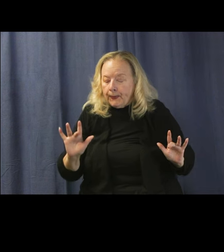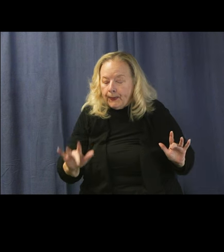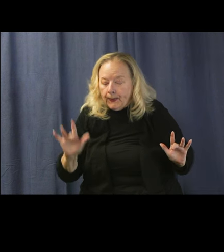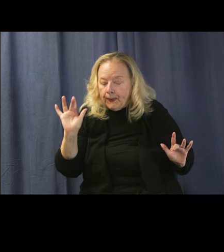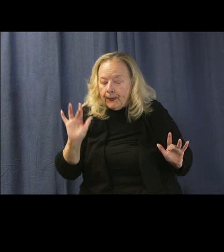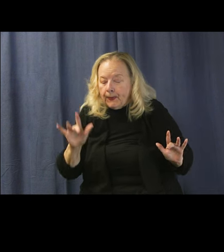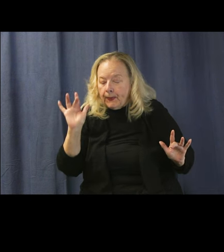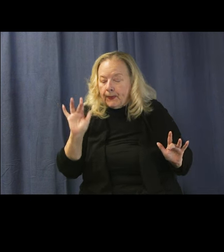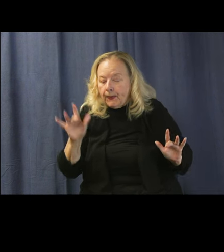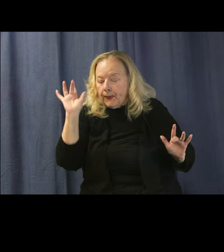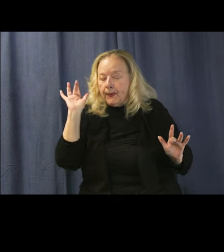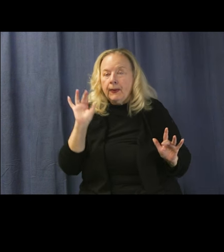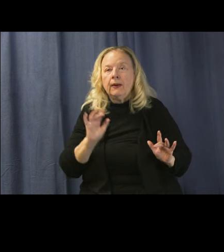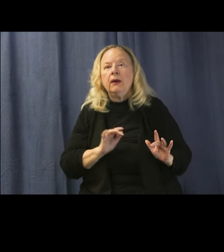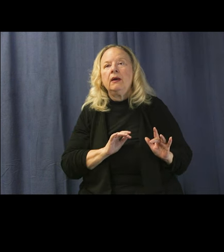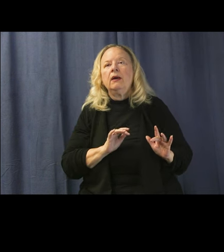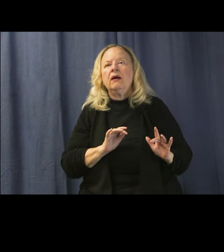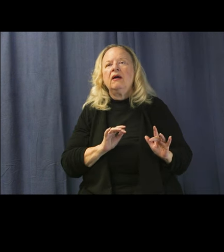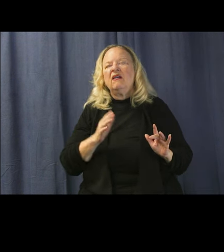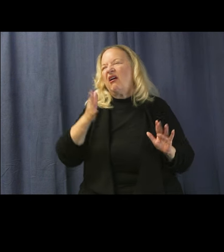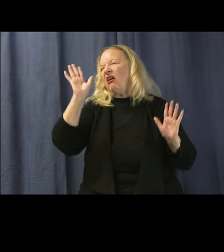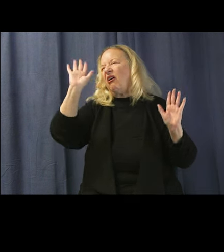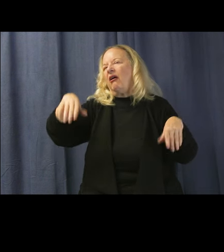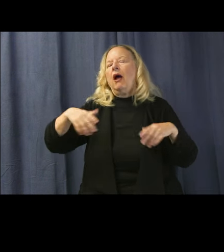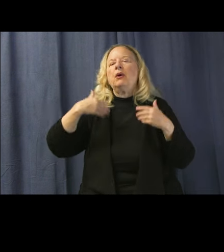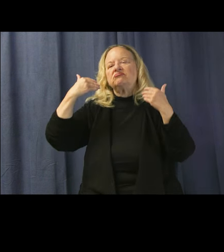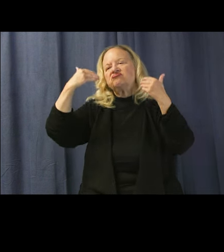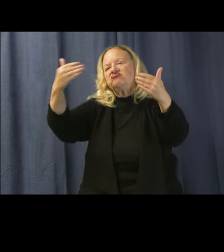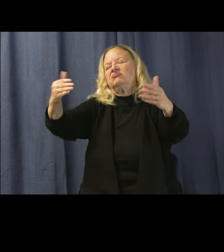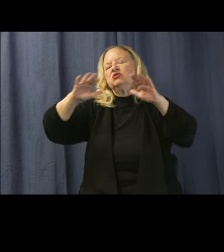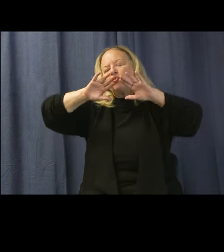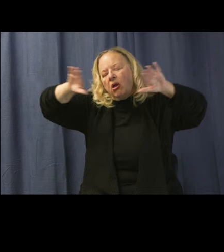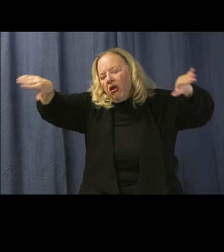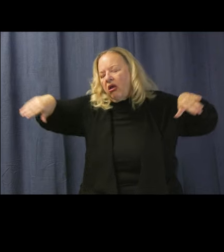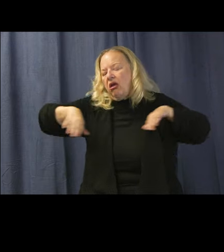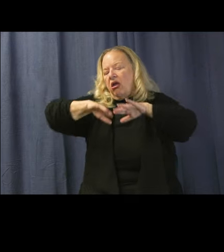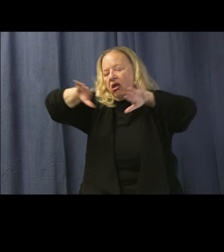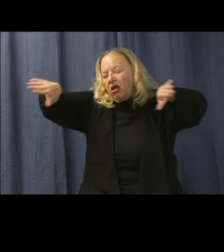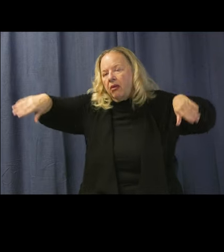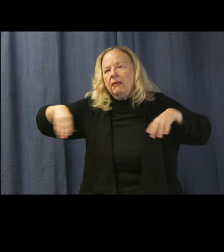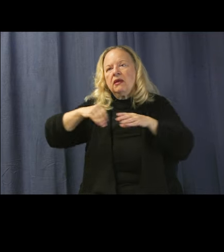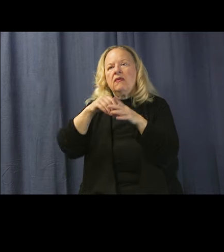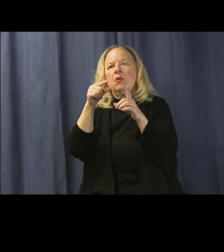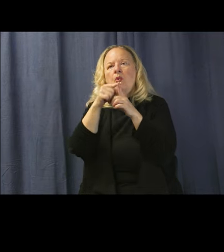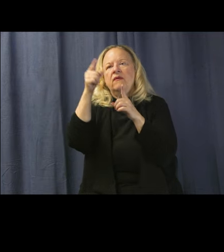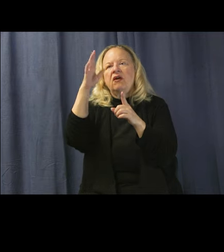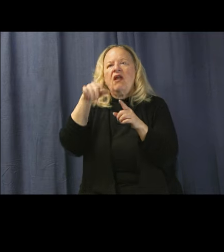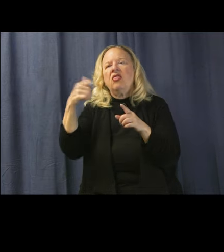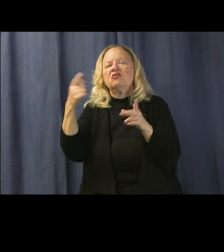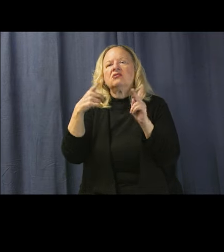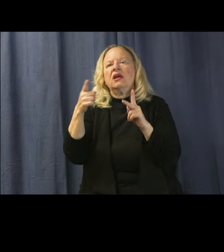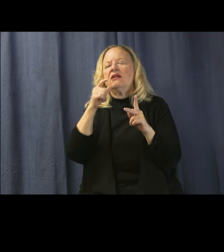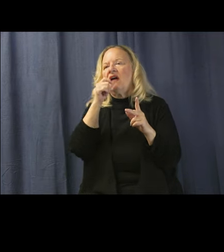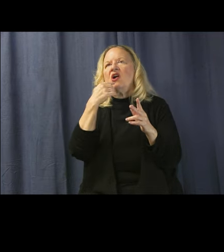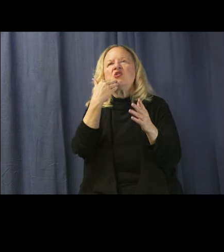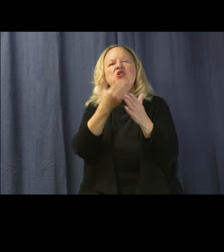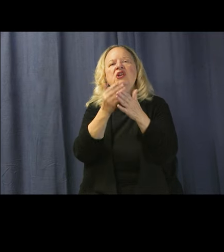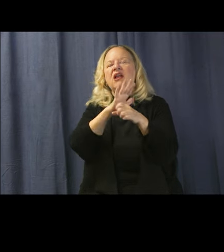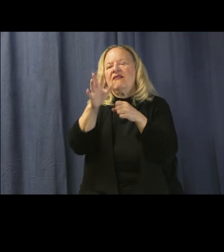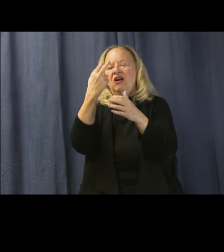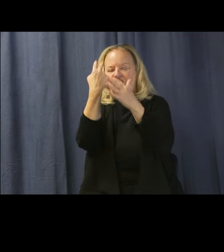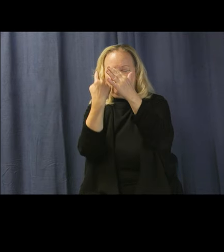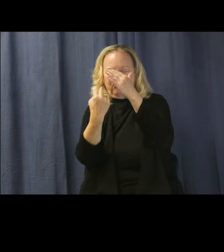it. But others say, forget that, I want to swim. And they're swimming in the Word of God. Others say, that's not good enough, I'm